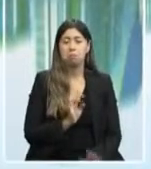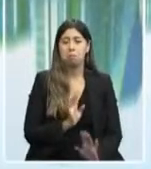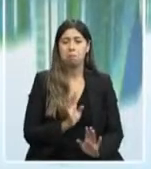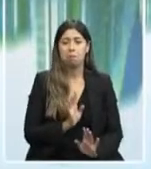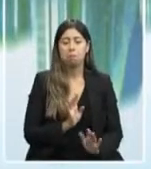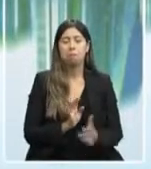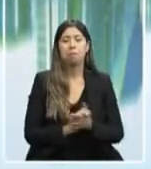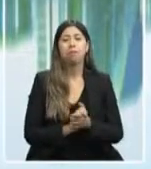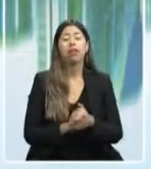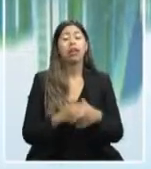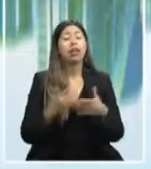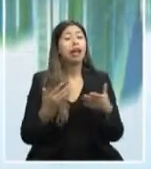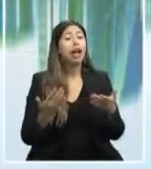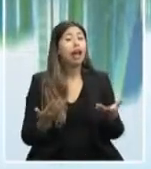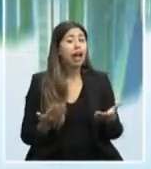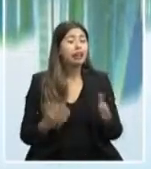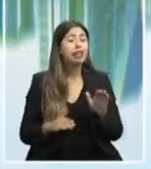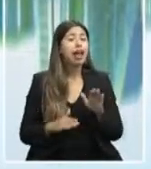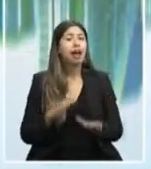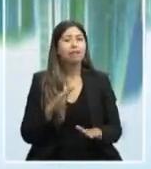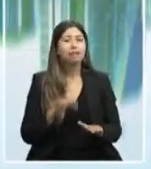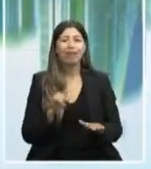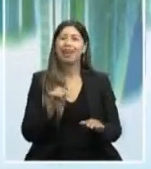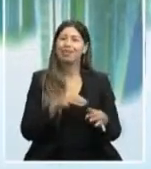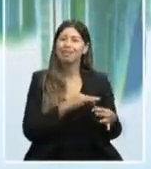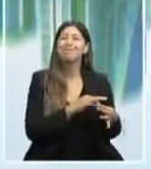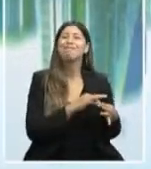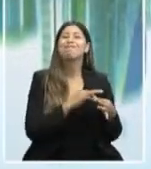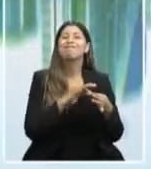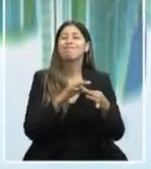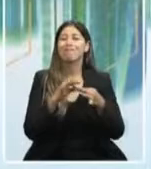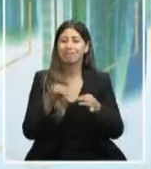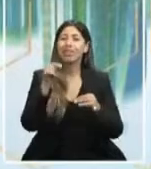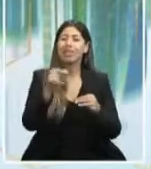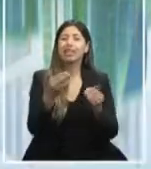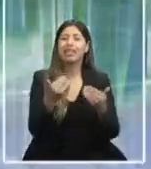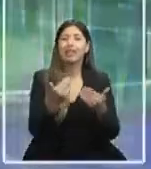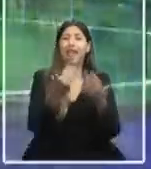be included in economic calculations. And that's what the review is about.